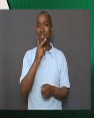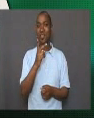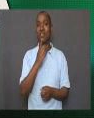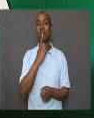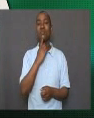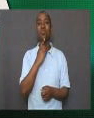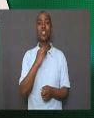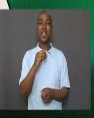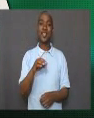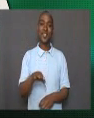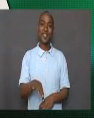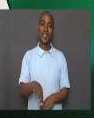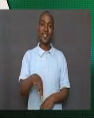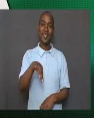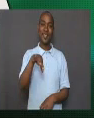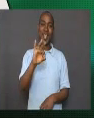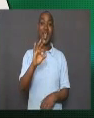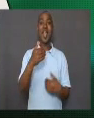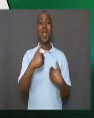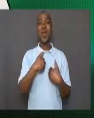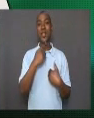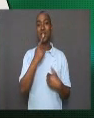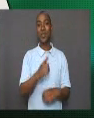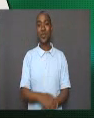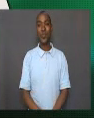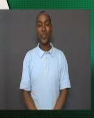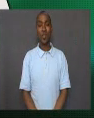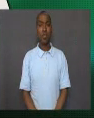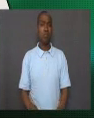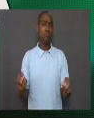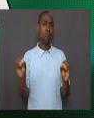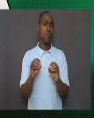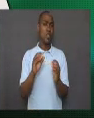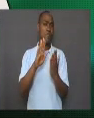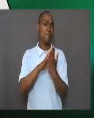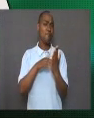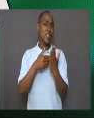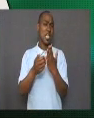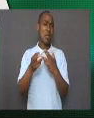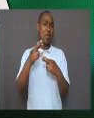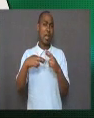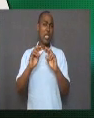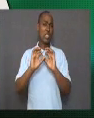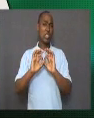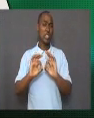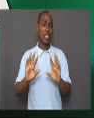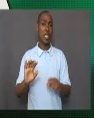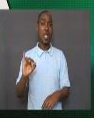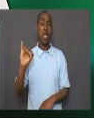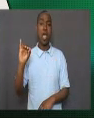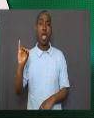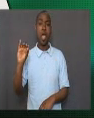is present. If there is no color reaction and the